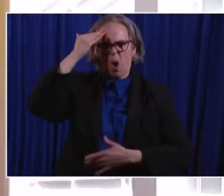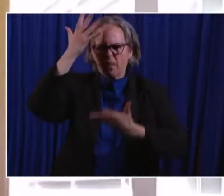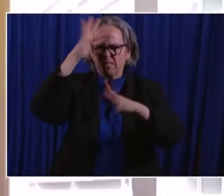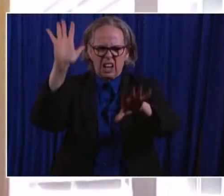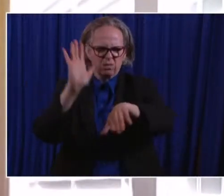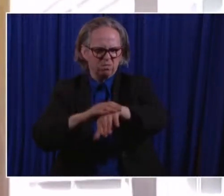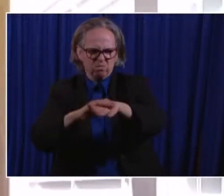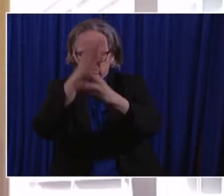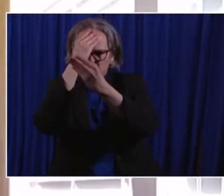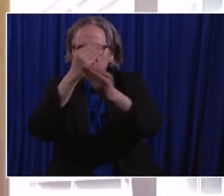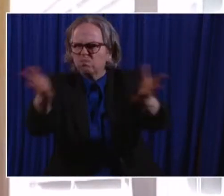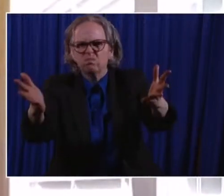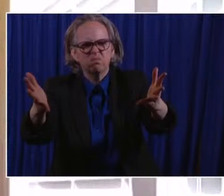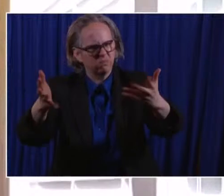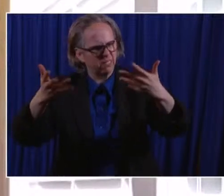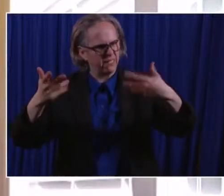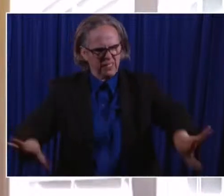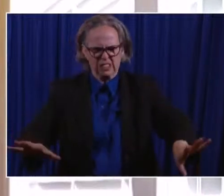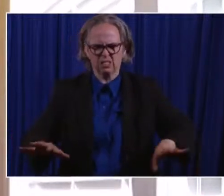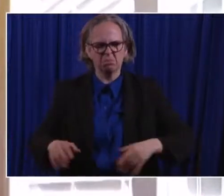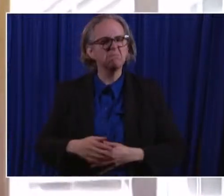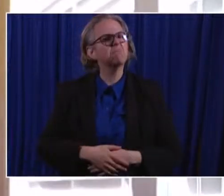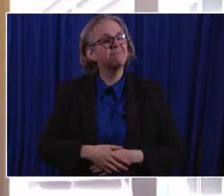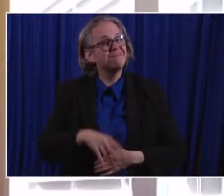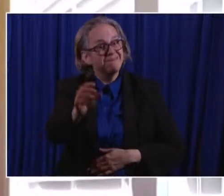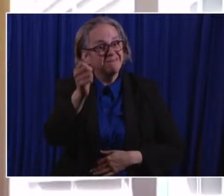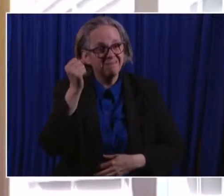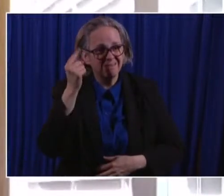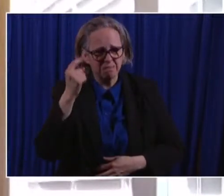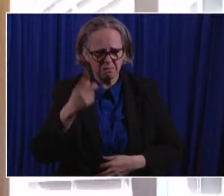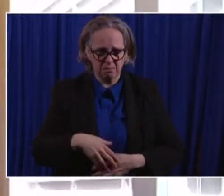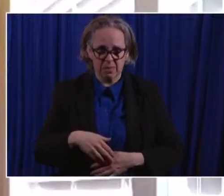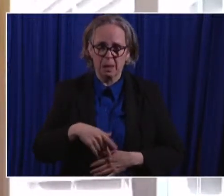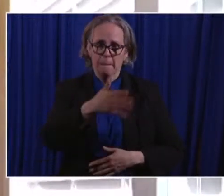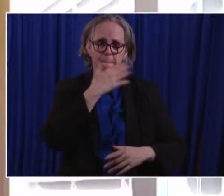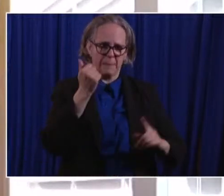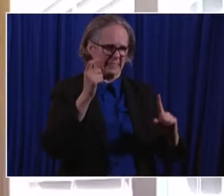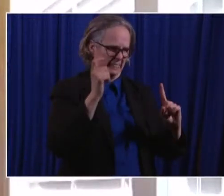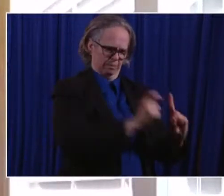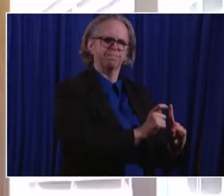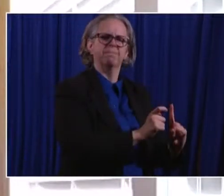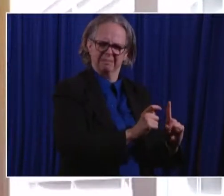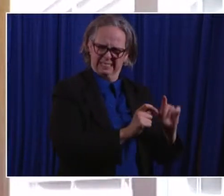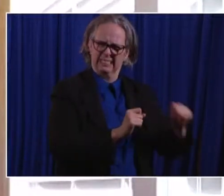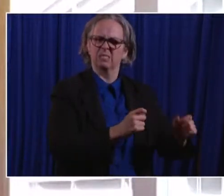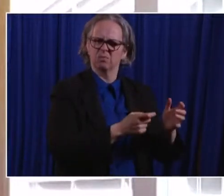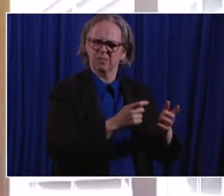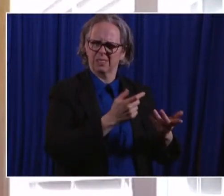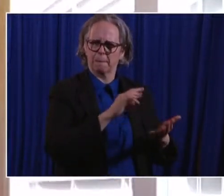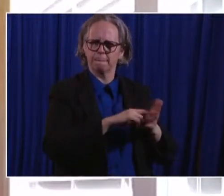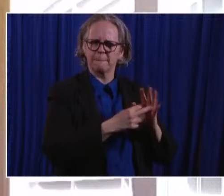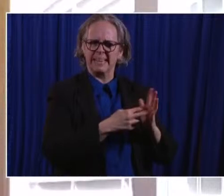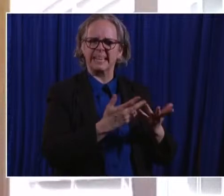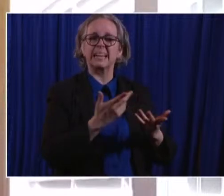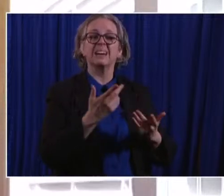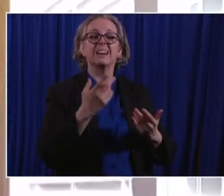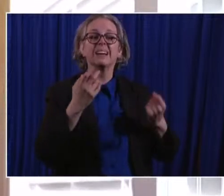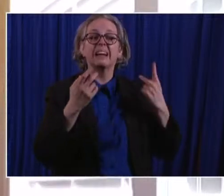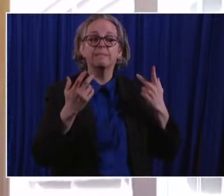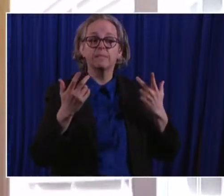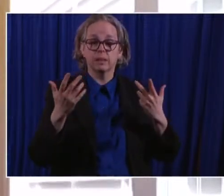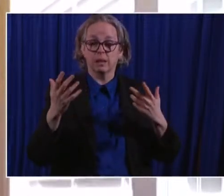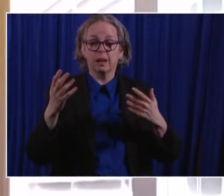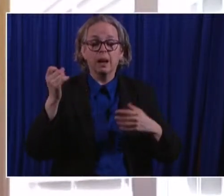doing, relaxing even the post-exposure quarantine requirement for fully vaccinated people.